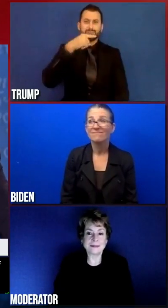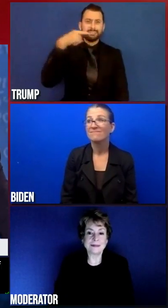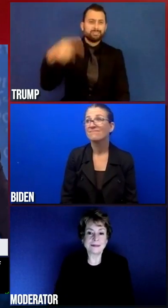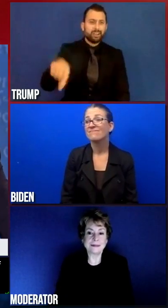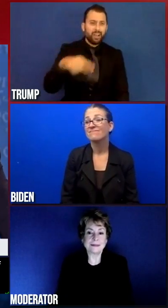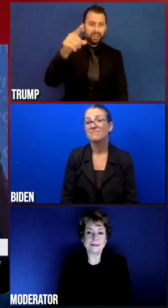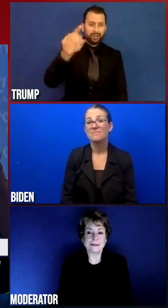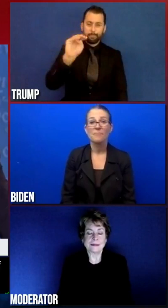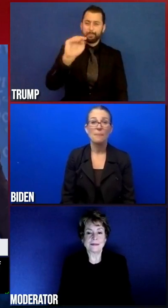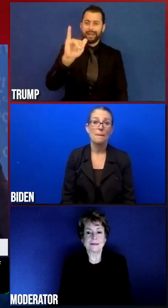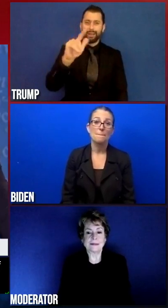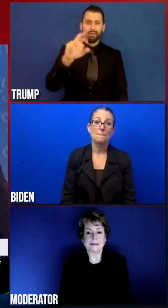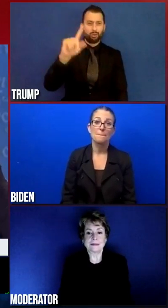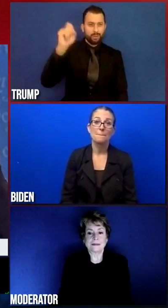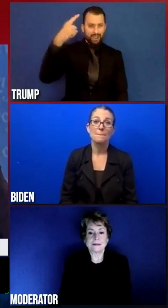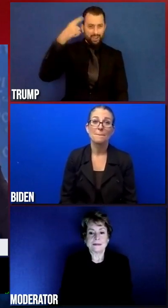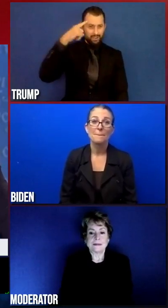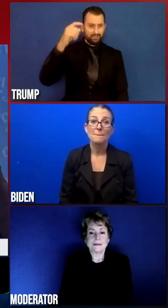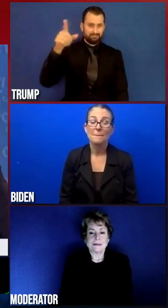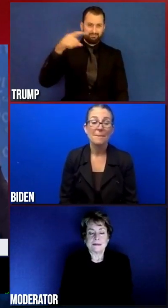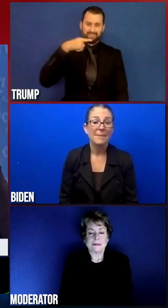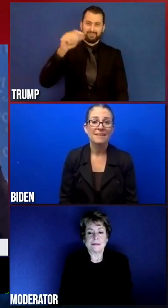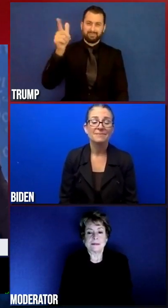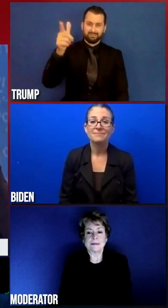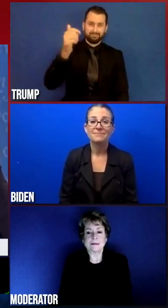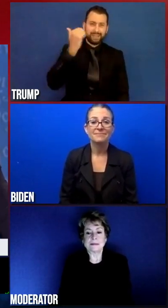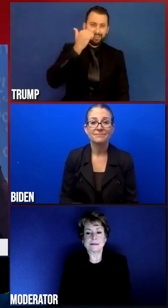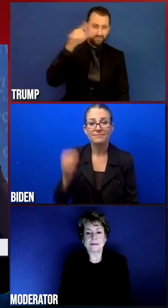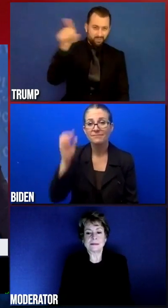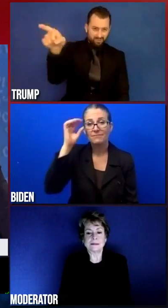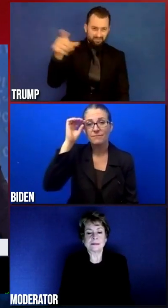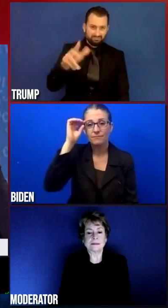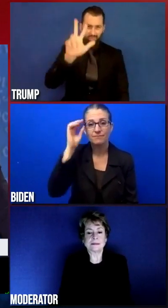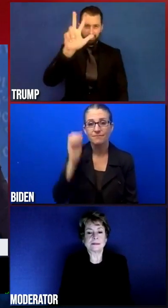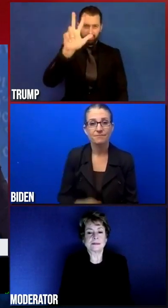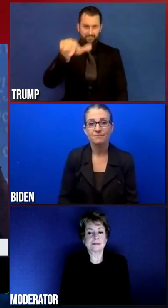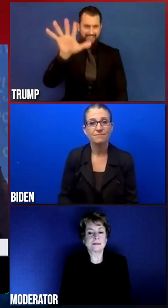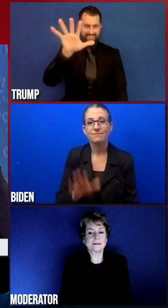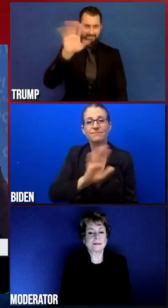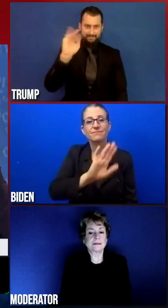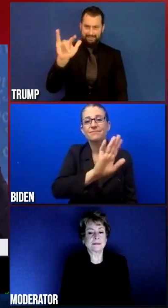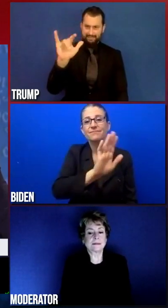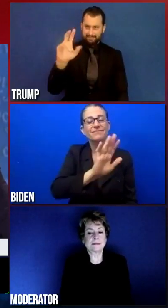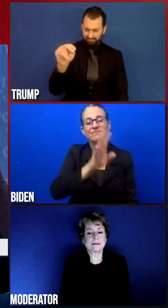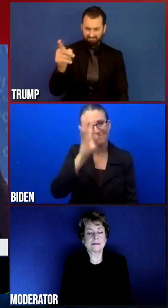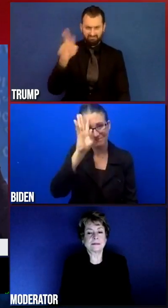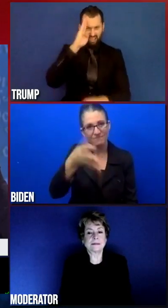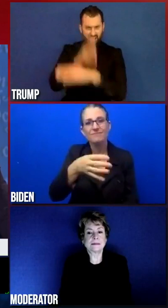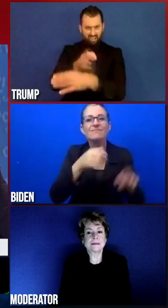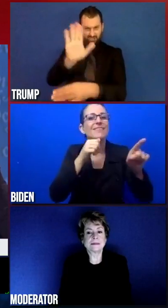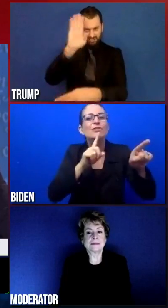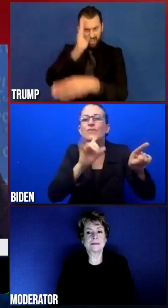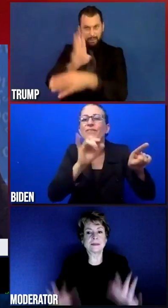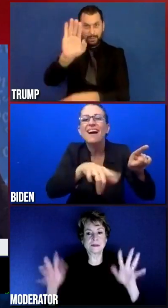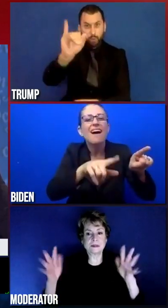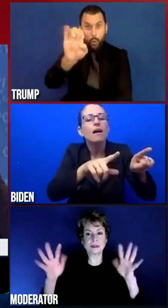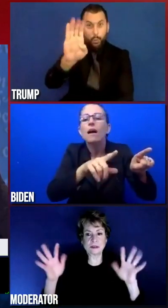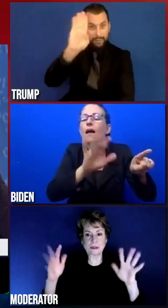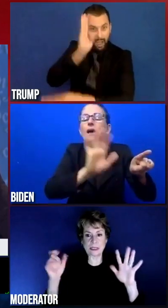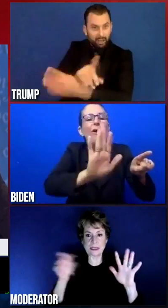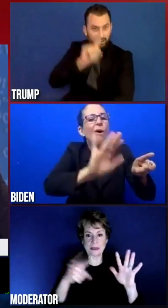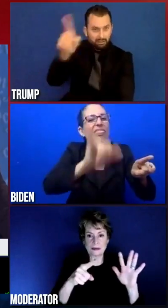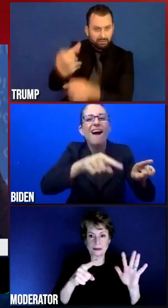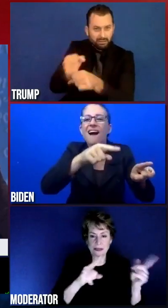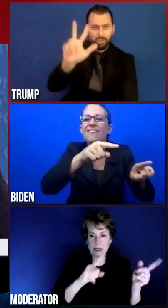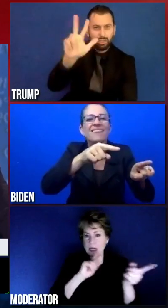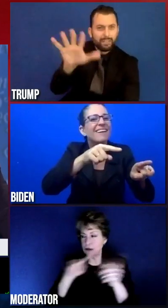with Burisma to deserve $183,000? You've asked your question, let him answer. None of that is true. Oh, really? He didn't get